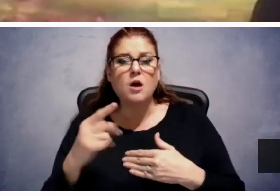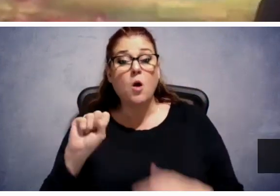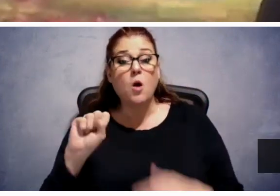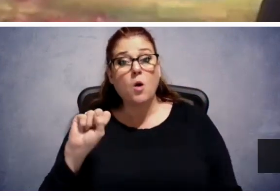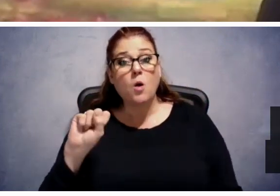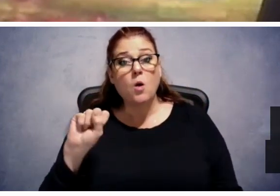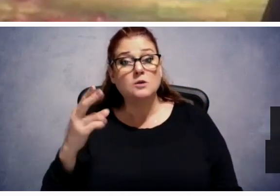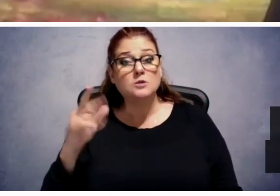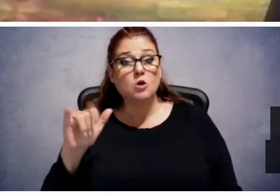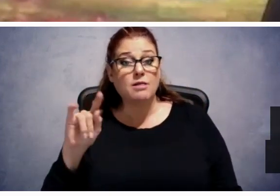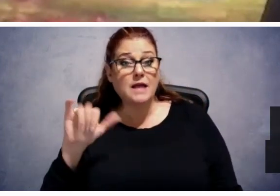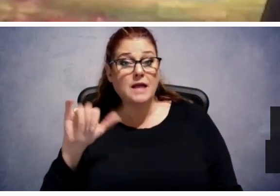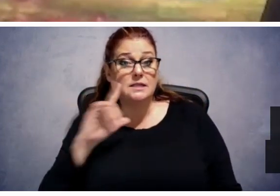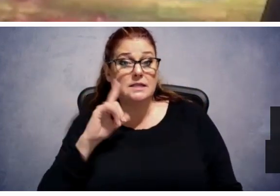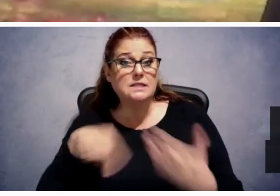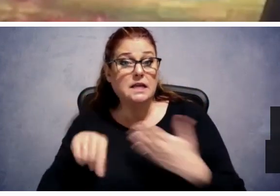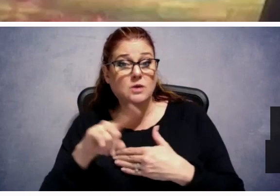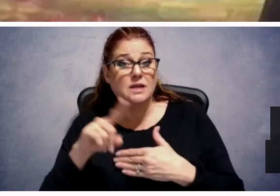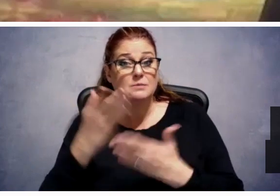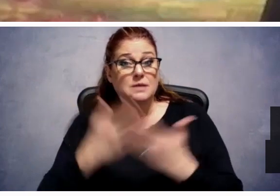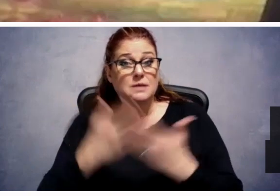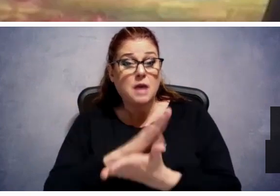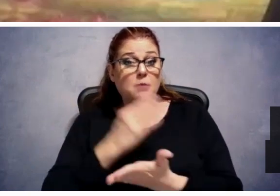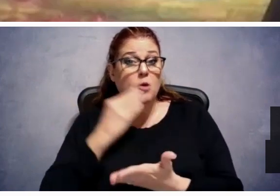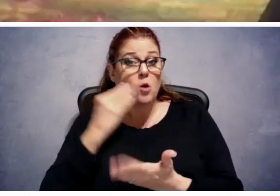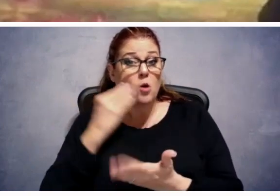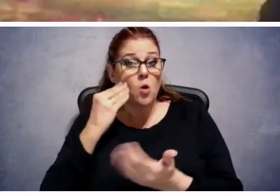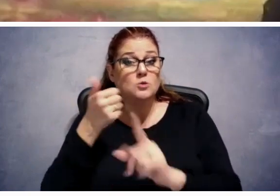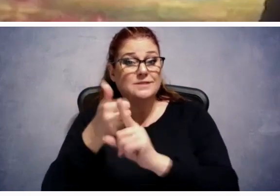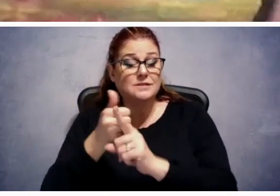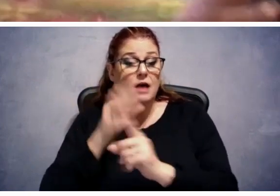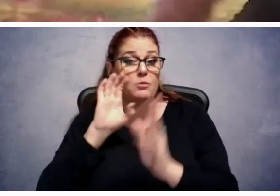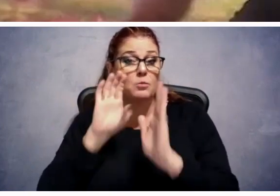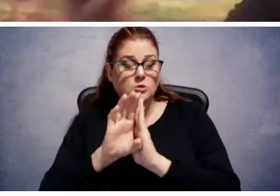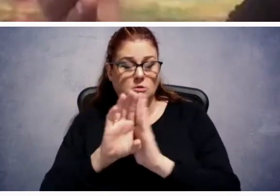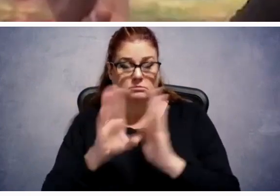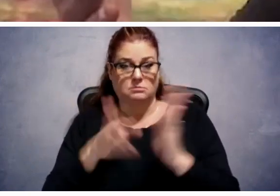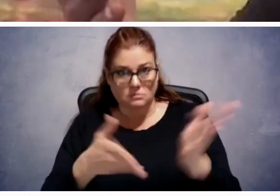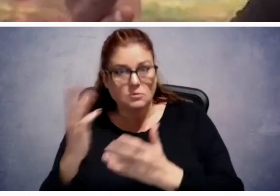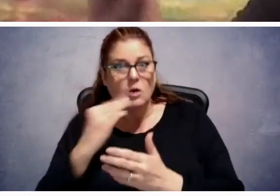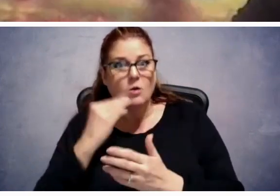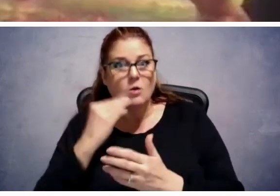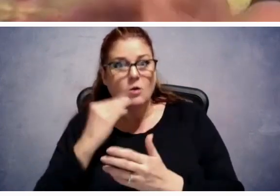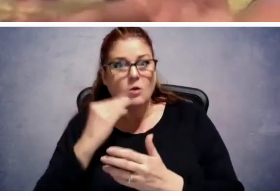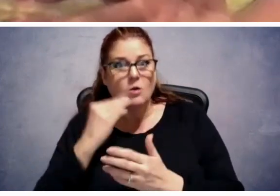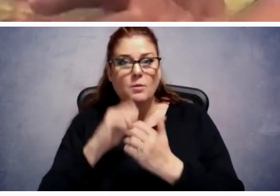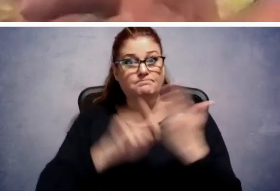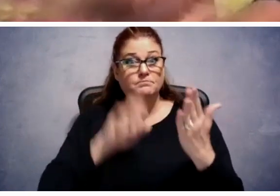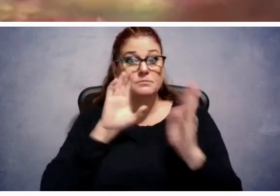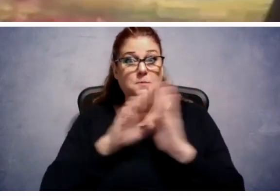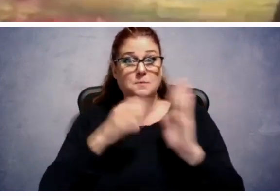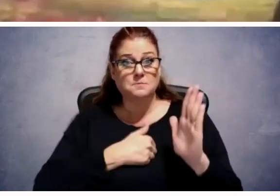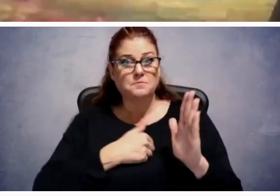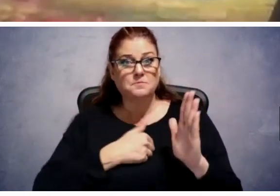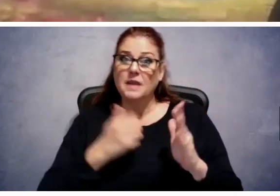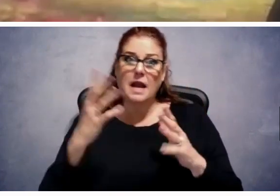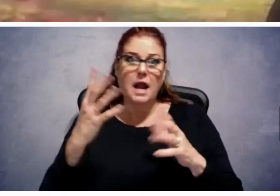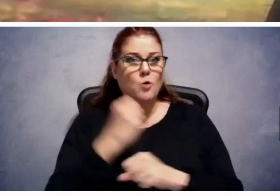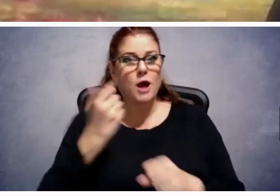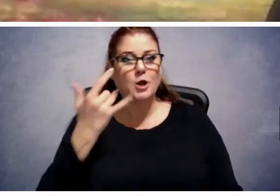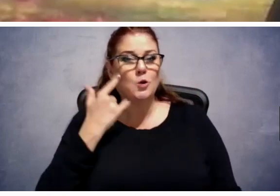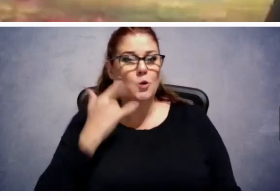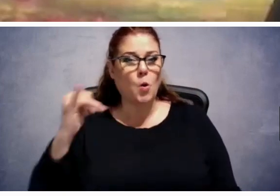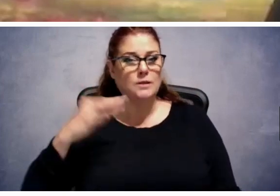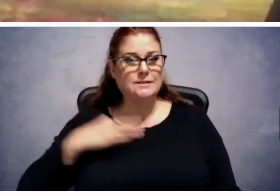is next week. Take this piece of paper home, do a self-portrait." And I went home and I did a self-portrait and I won a gold key.